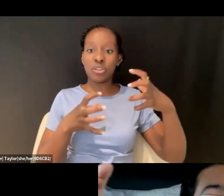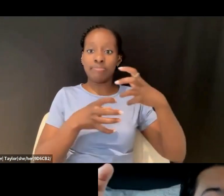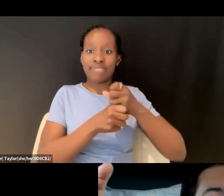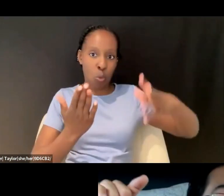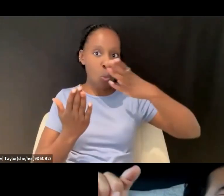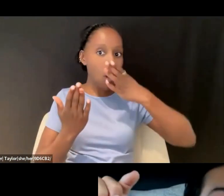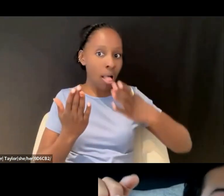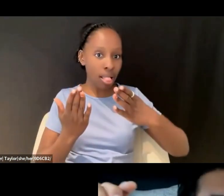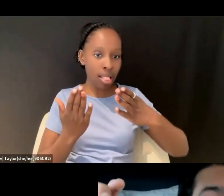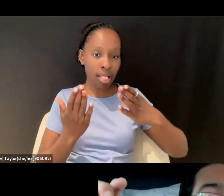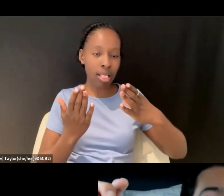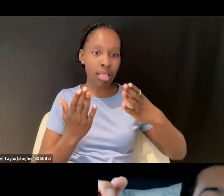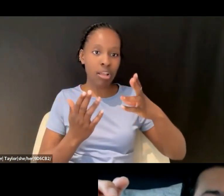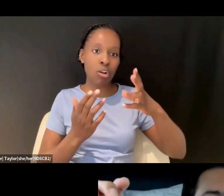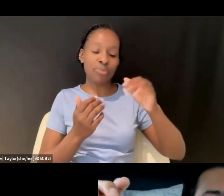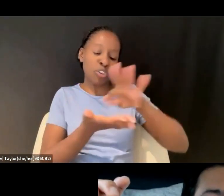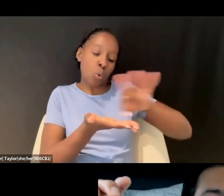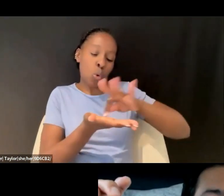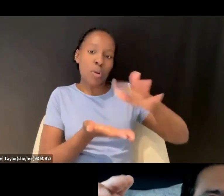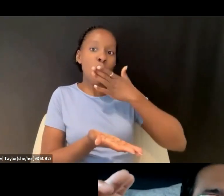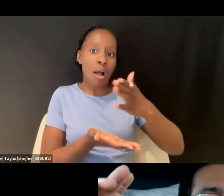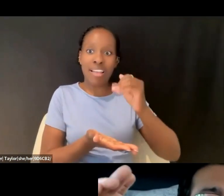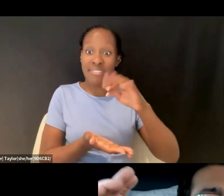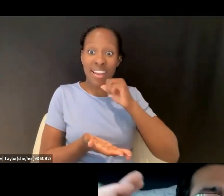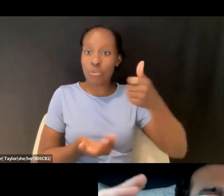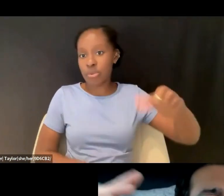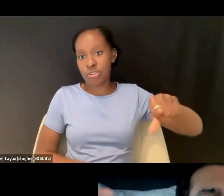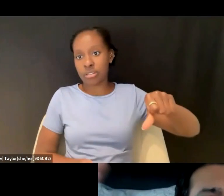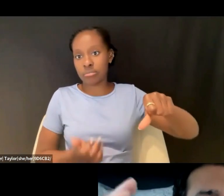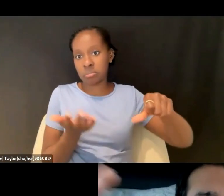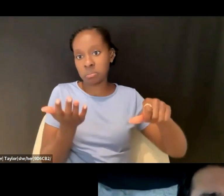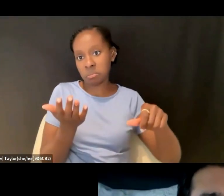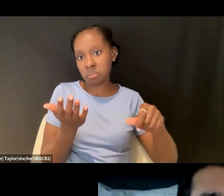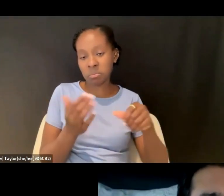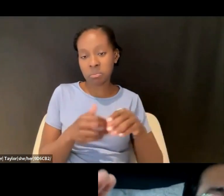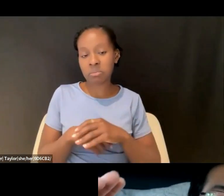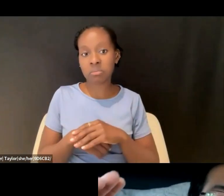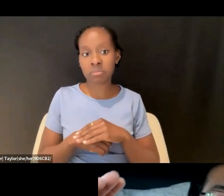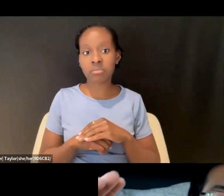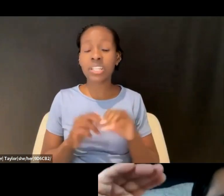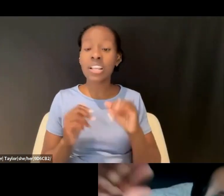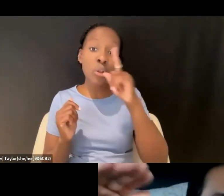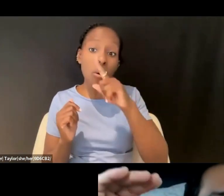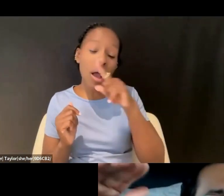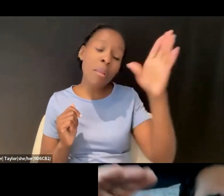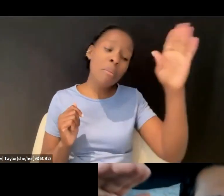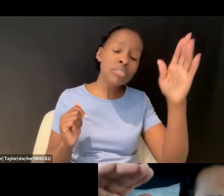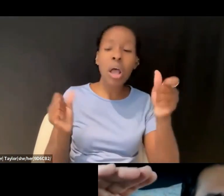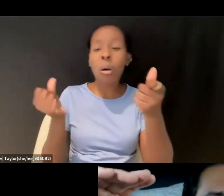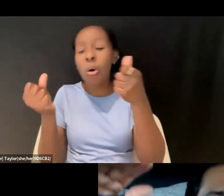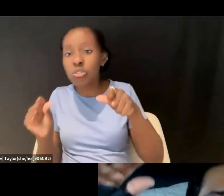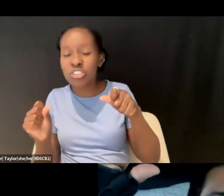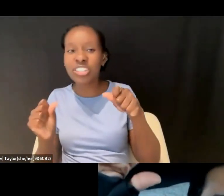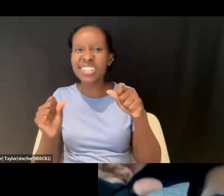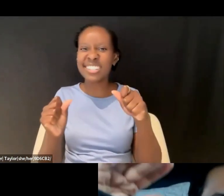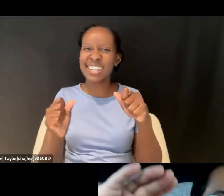really well, otherwise you'll be rejected. But if you don't mind if it's a talk or a poster, that gives you some more